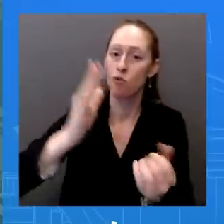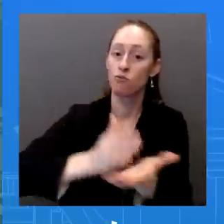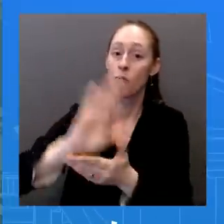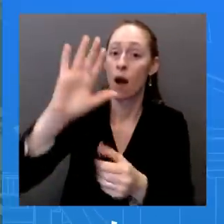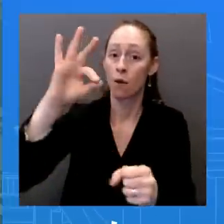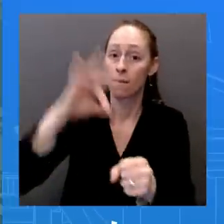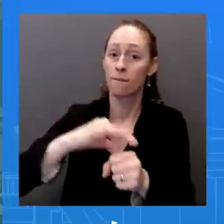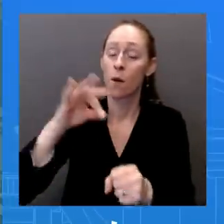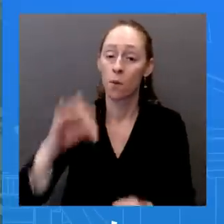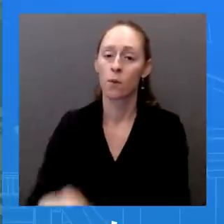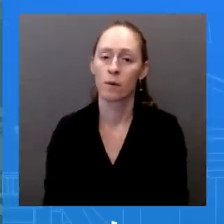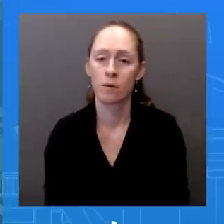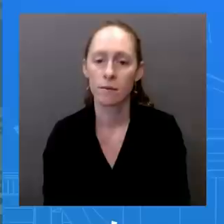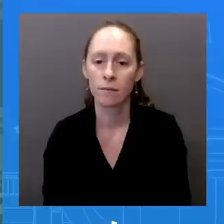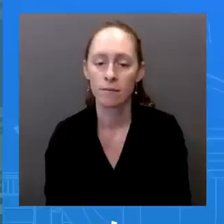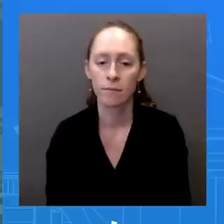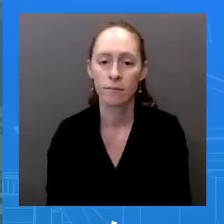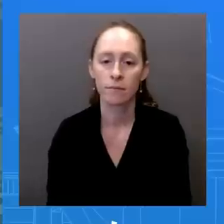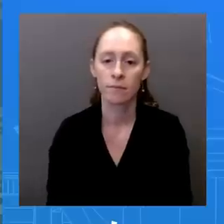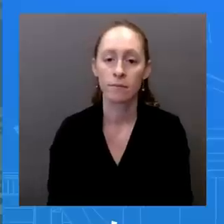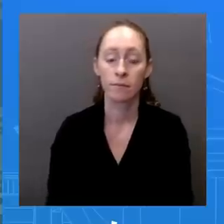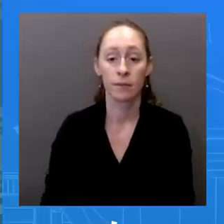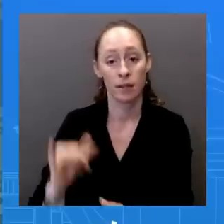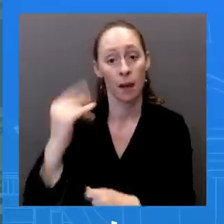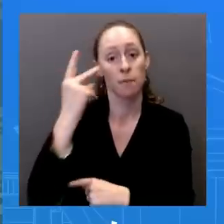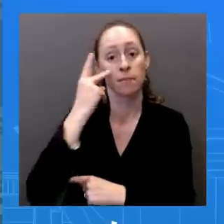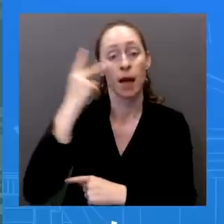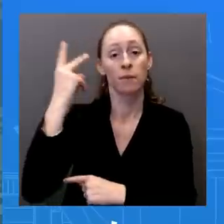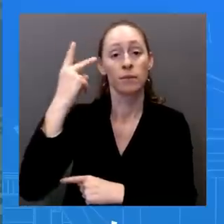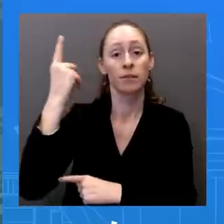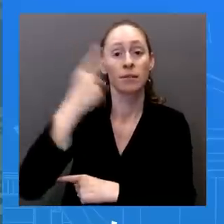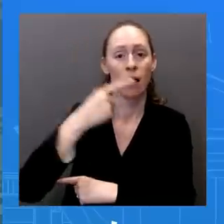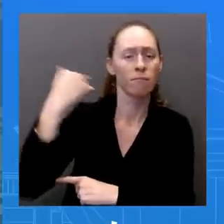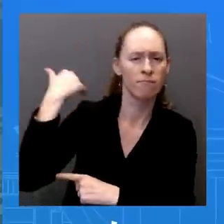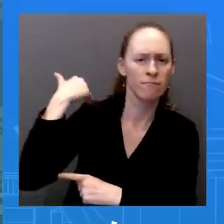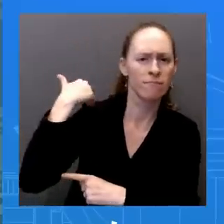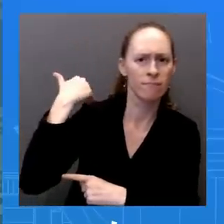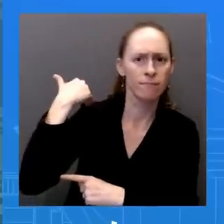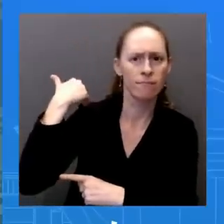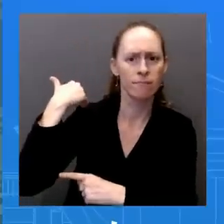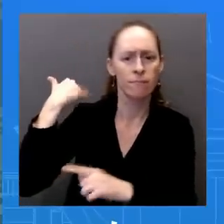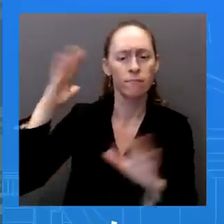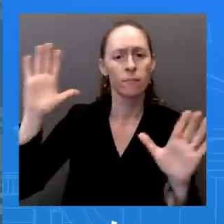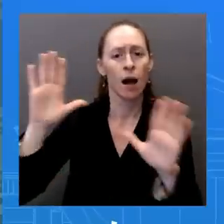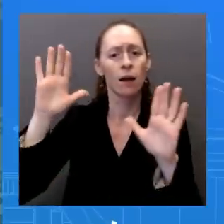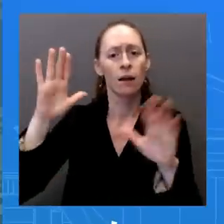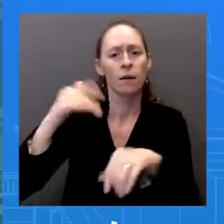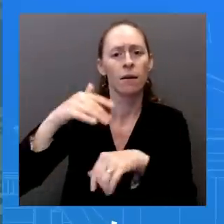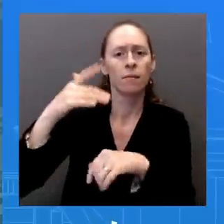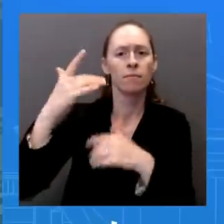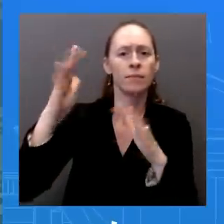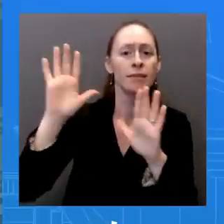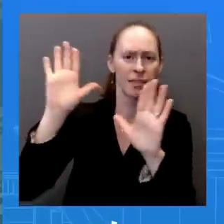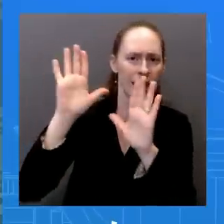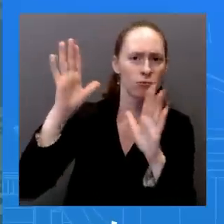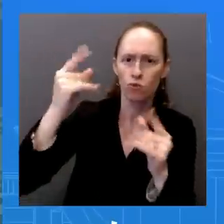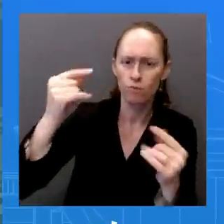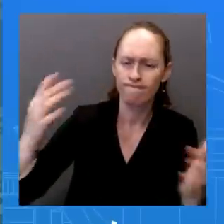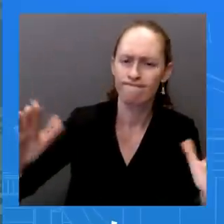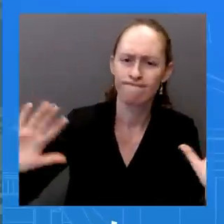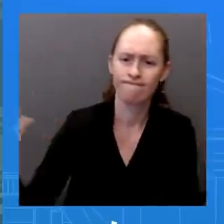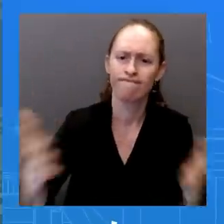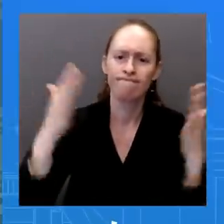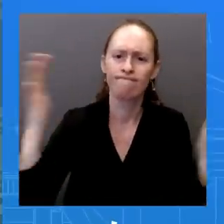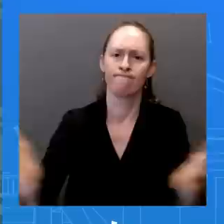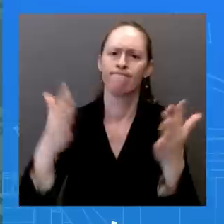order directing an all-of-government effort to promote access to voting. President Biden and Vice President